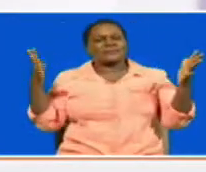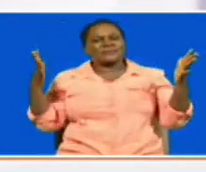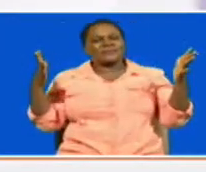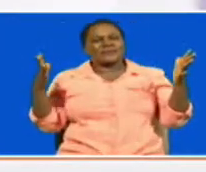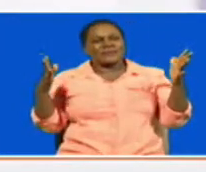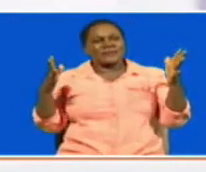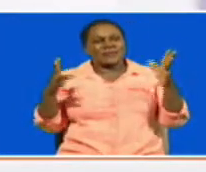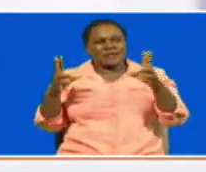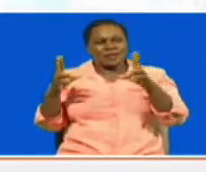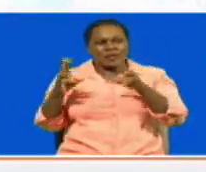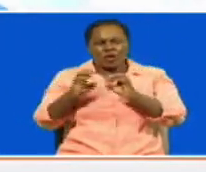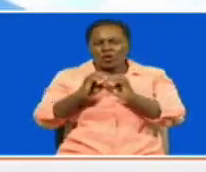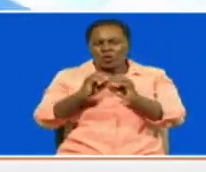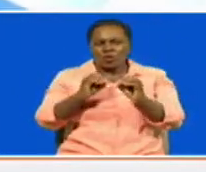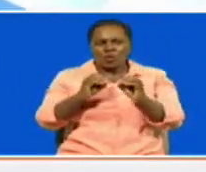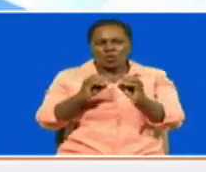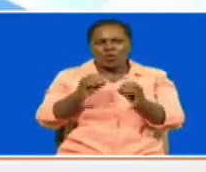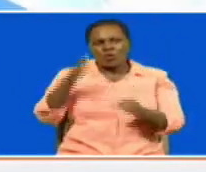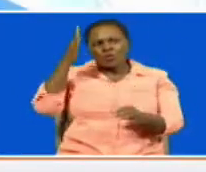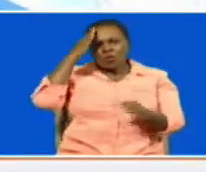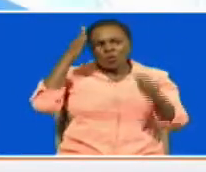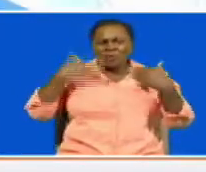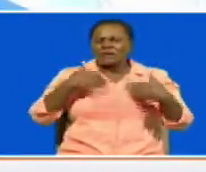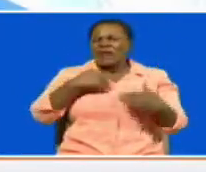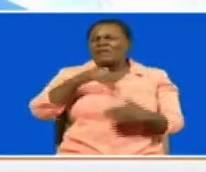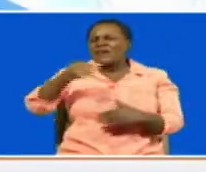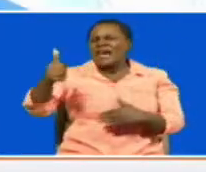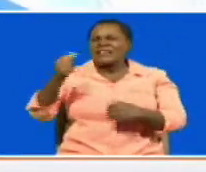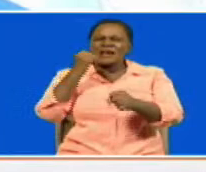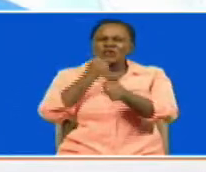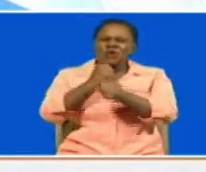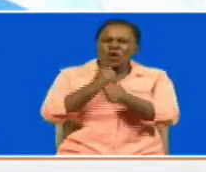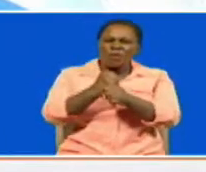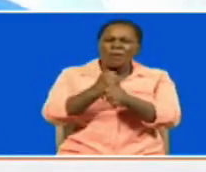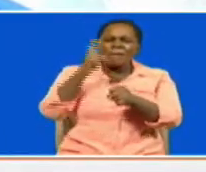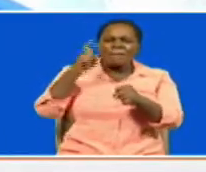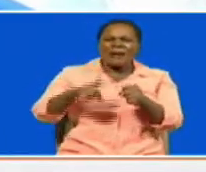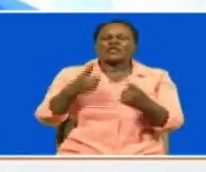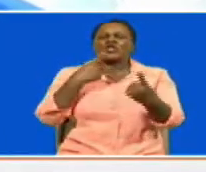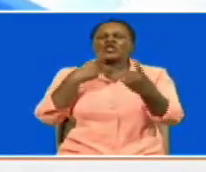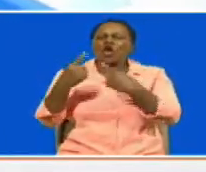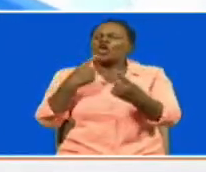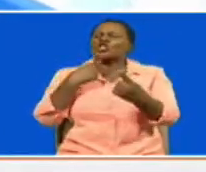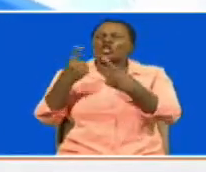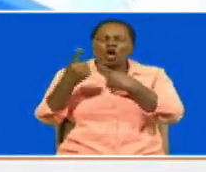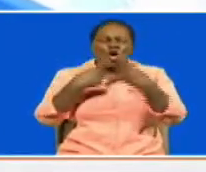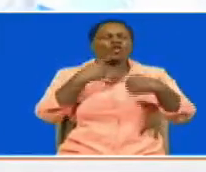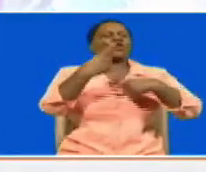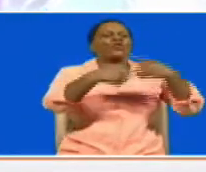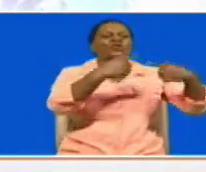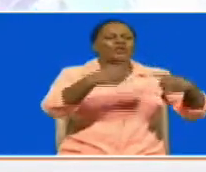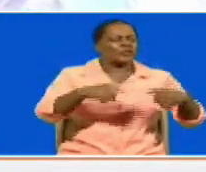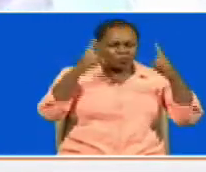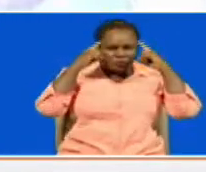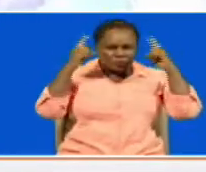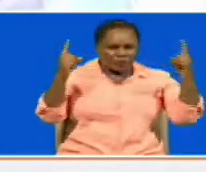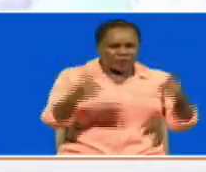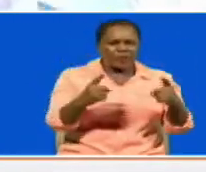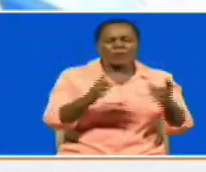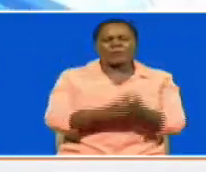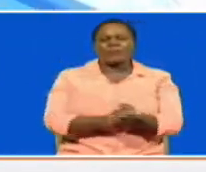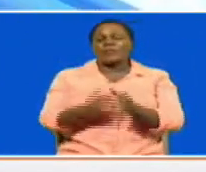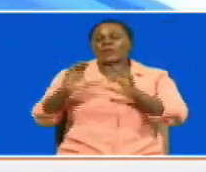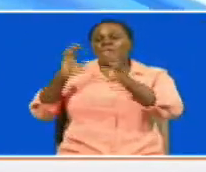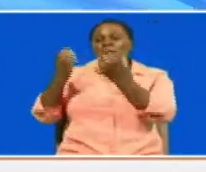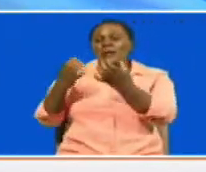No more exemption. Najua mtu ambaye hana kitu kingine ya kufanya lazima apige mdomo. Acha apige mdomo. Hiyo ni